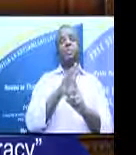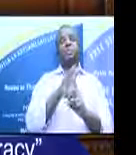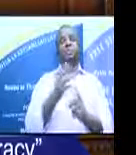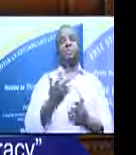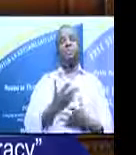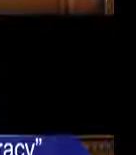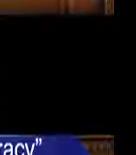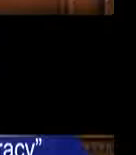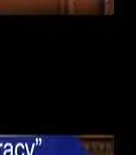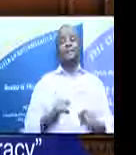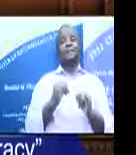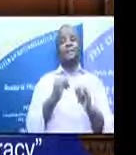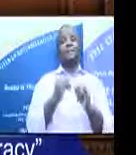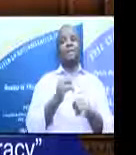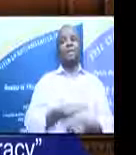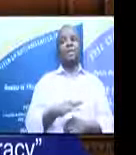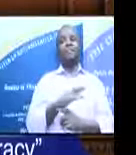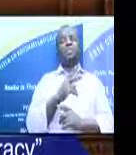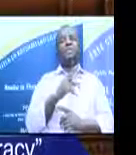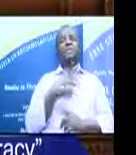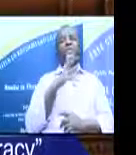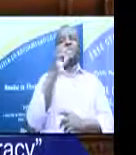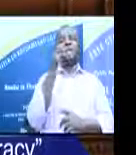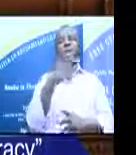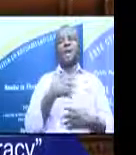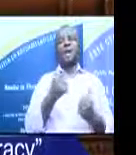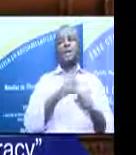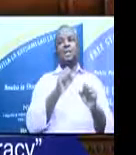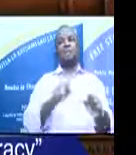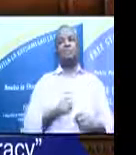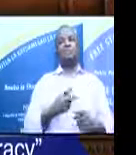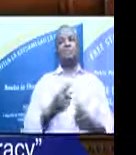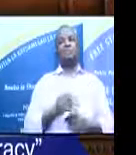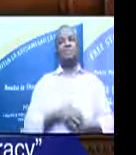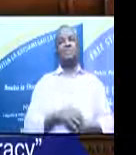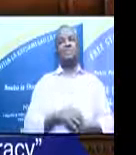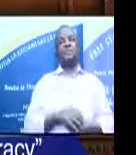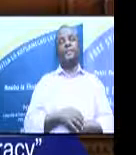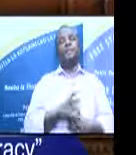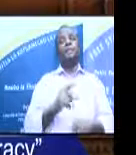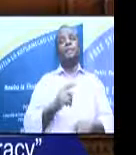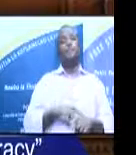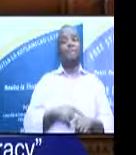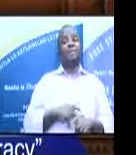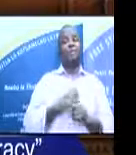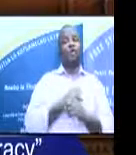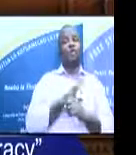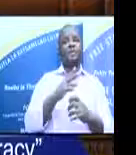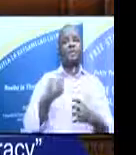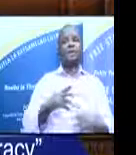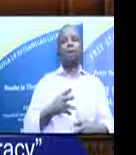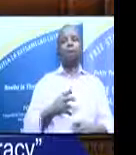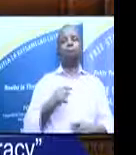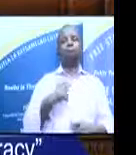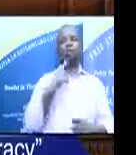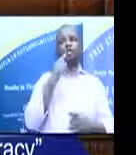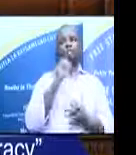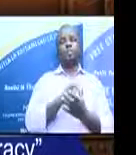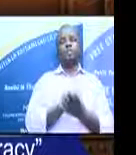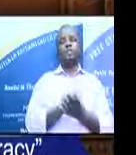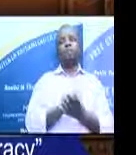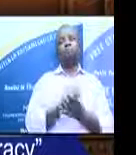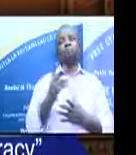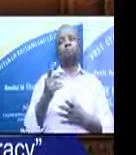the serious trouble in which the Free State health system finds itself. At the the beginning of the pandemic, we were promised no less